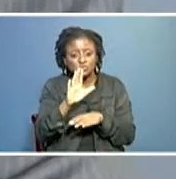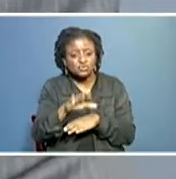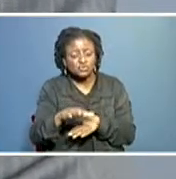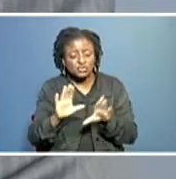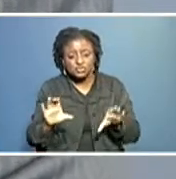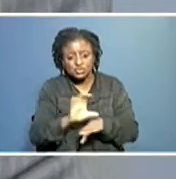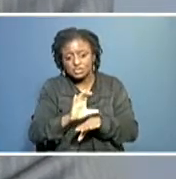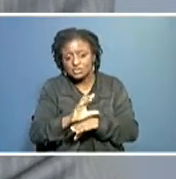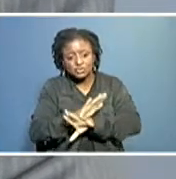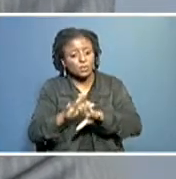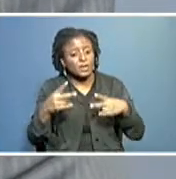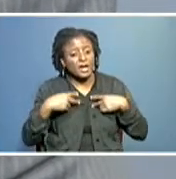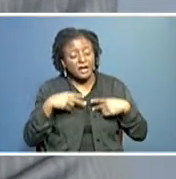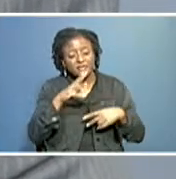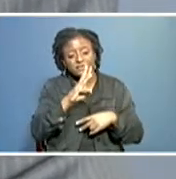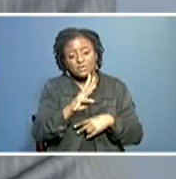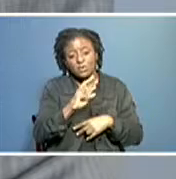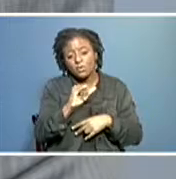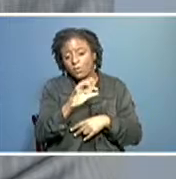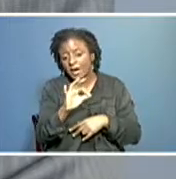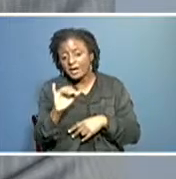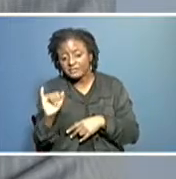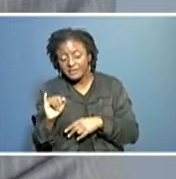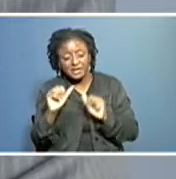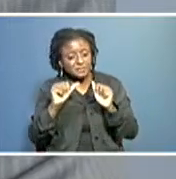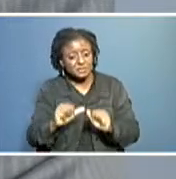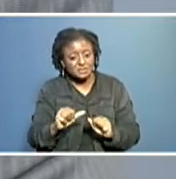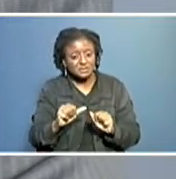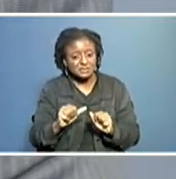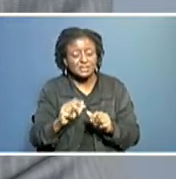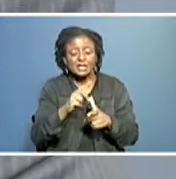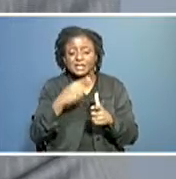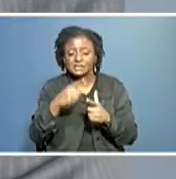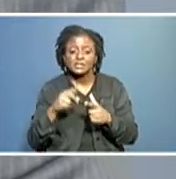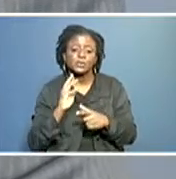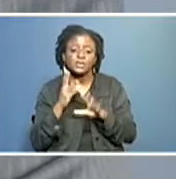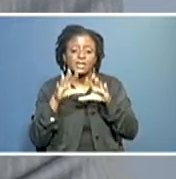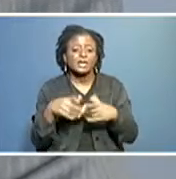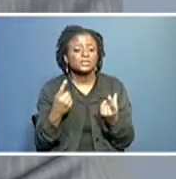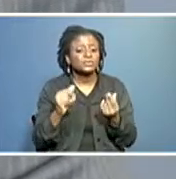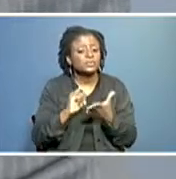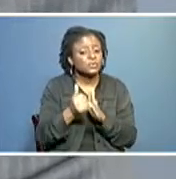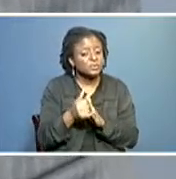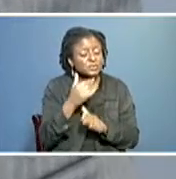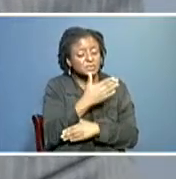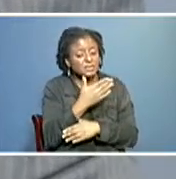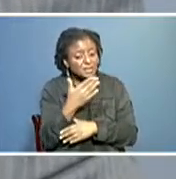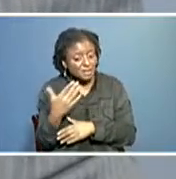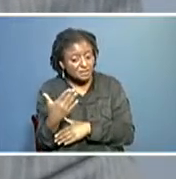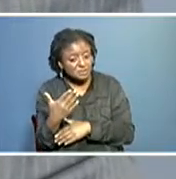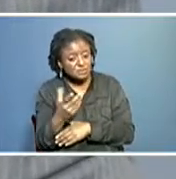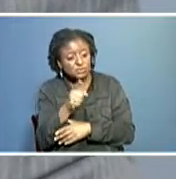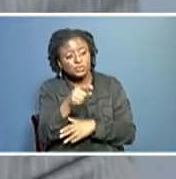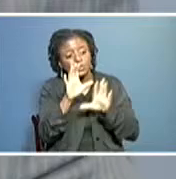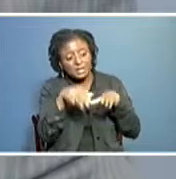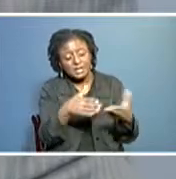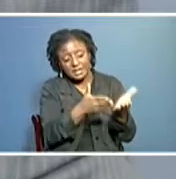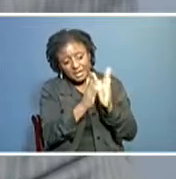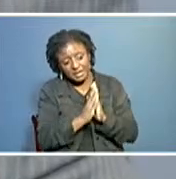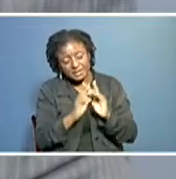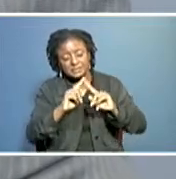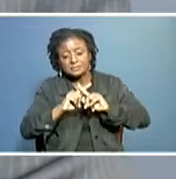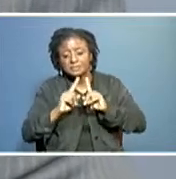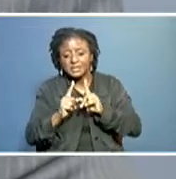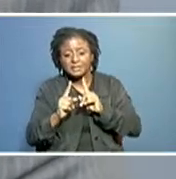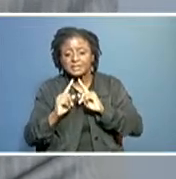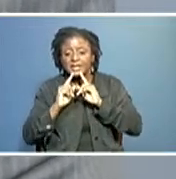to do what they're asking us to do. Until we can do these things, you can ask, but the answer has to be from a